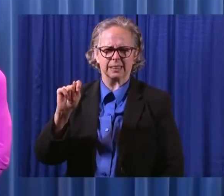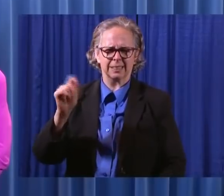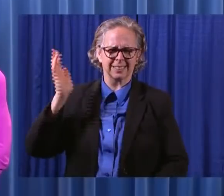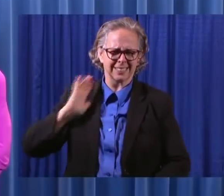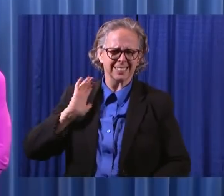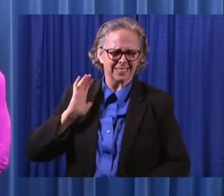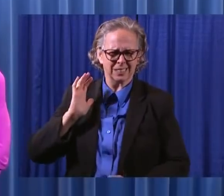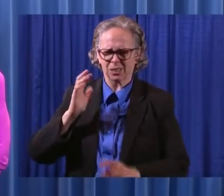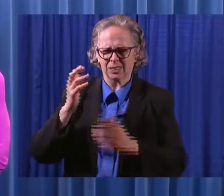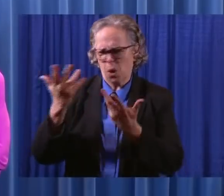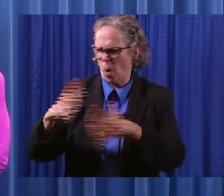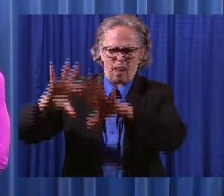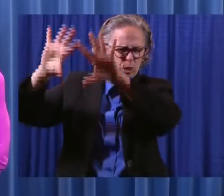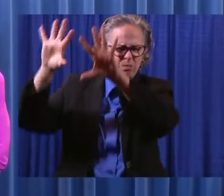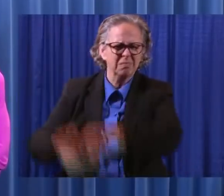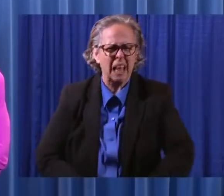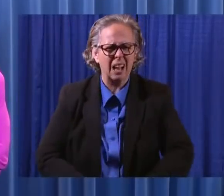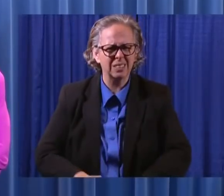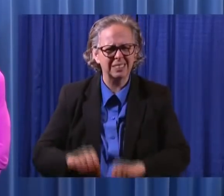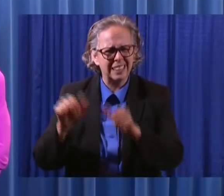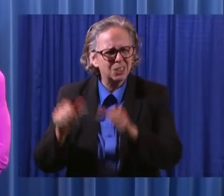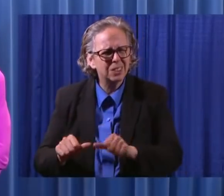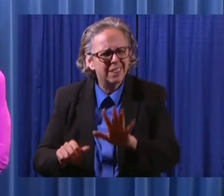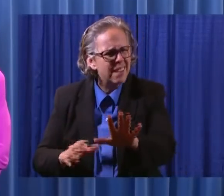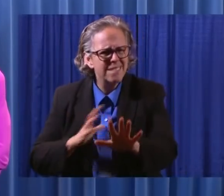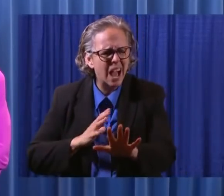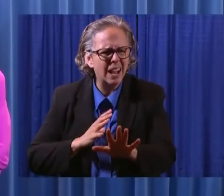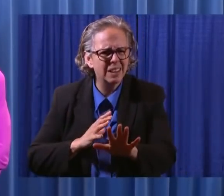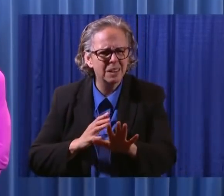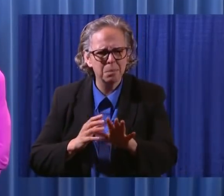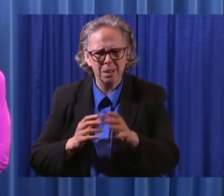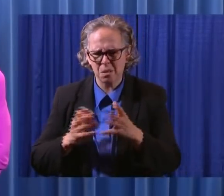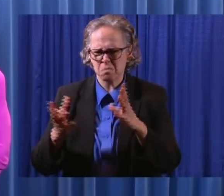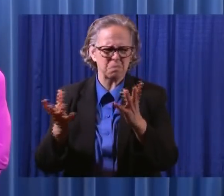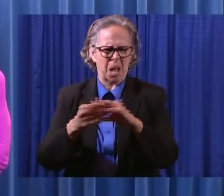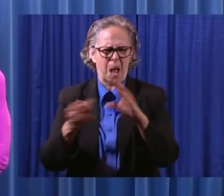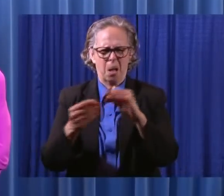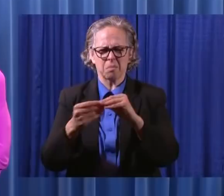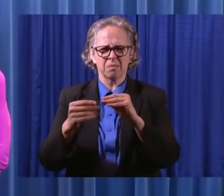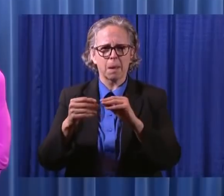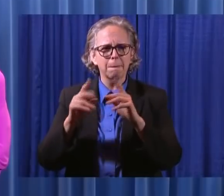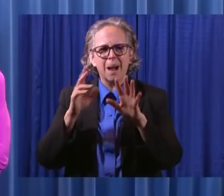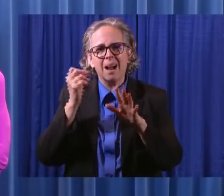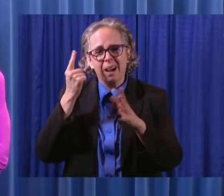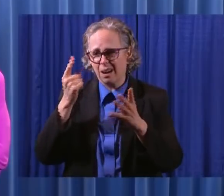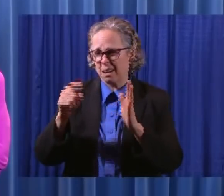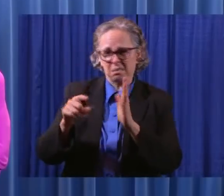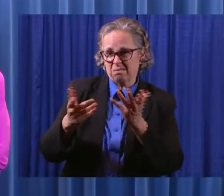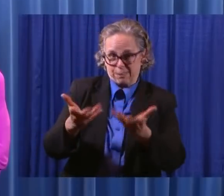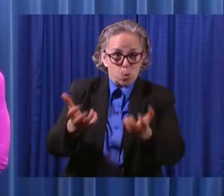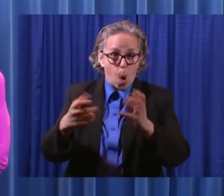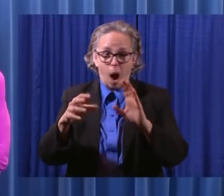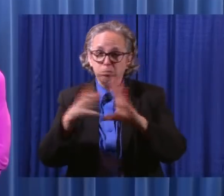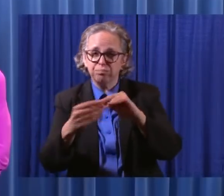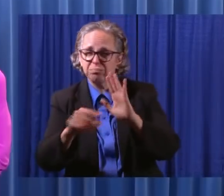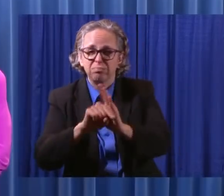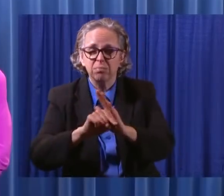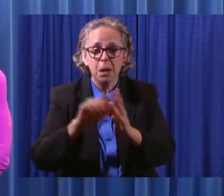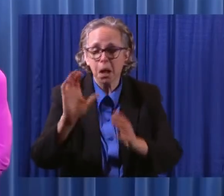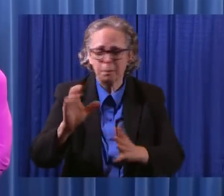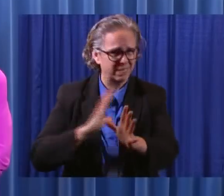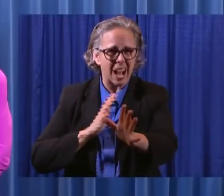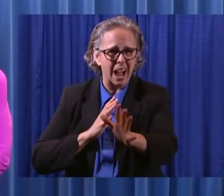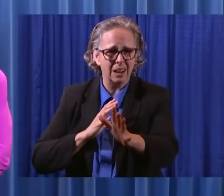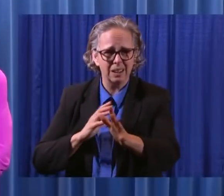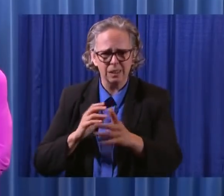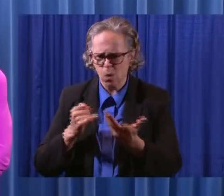his statute down. That's fine. People can say things about Columbus. You know, we can talk about all